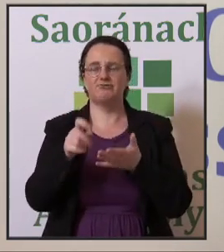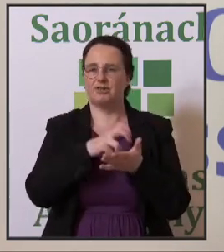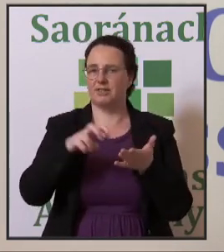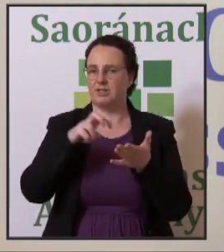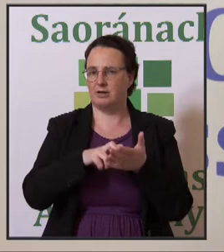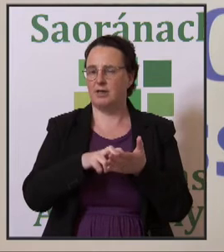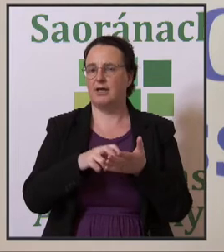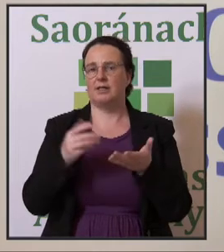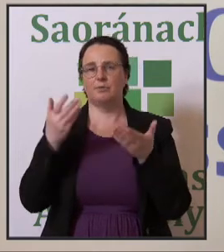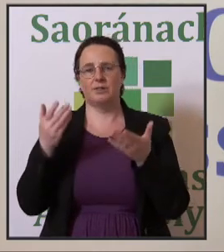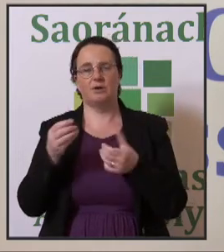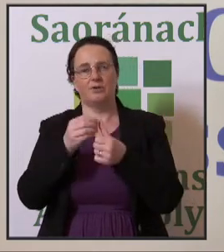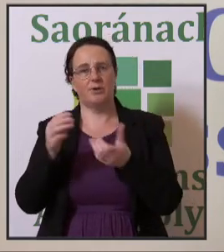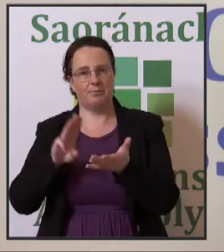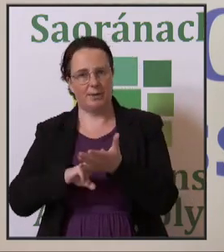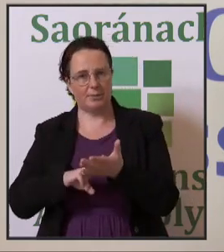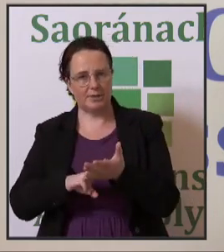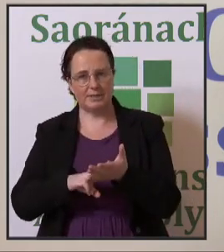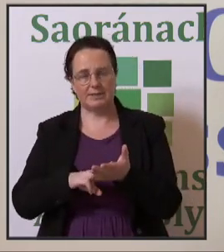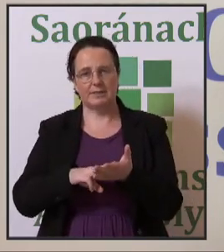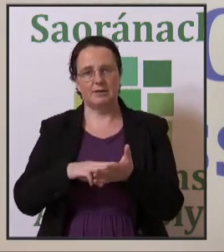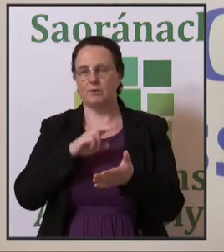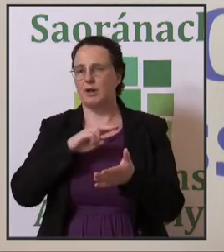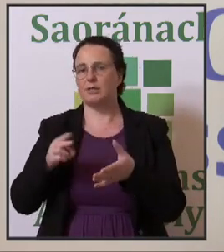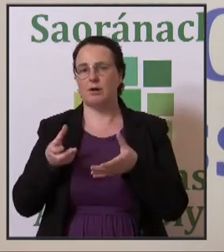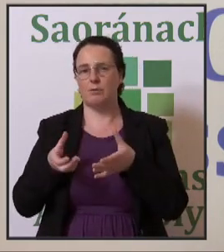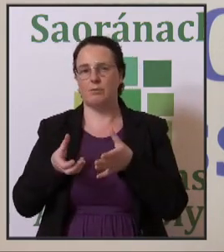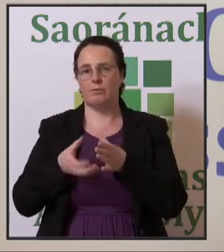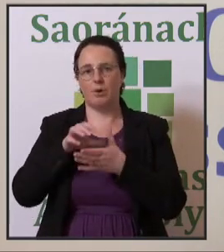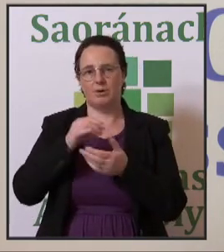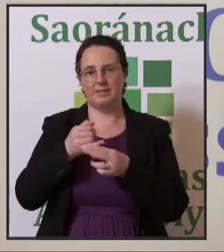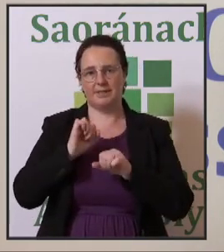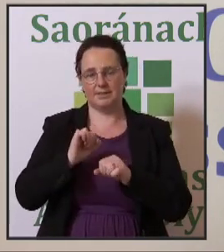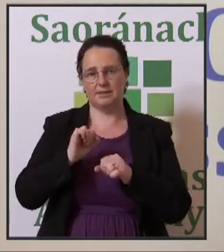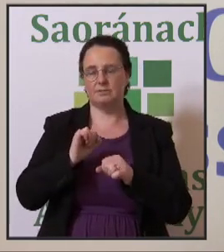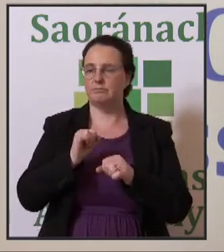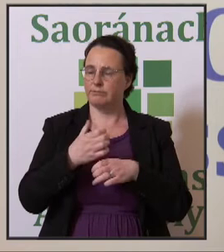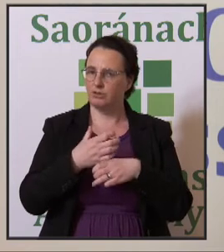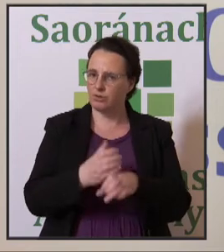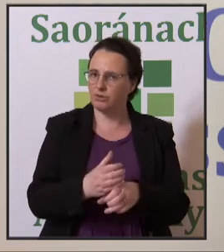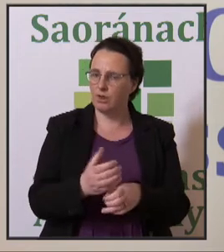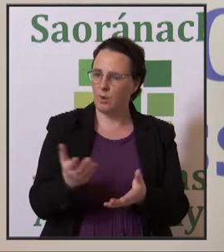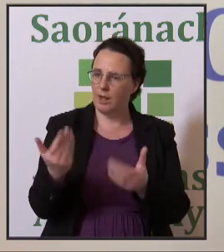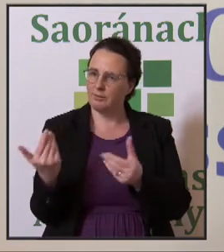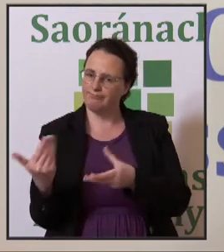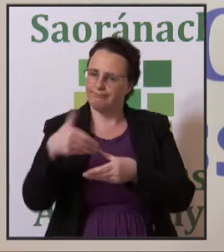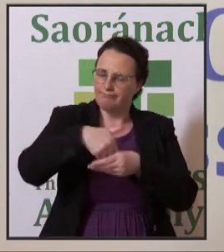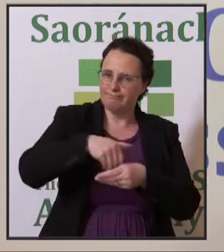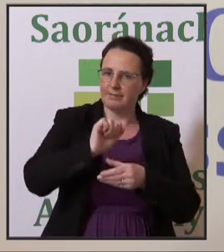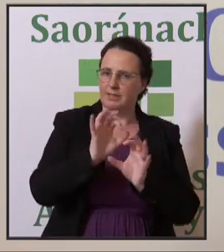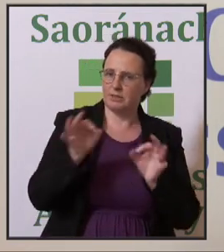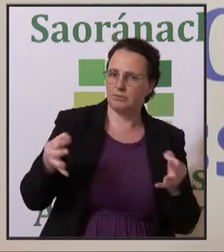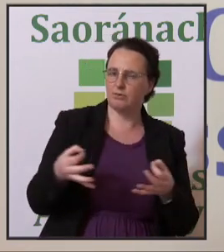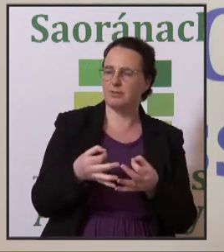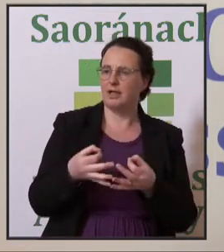and the presence of a number of members who were not born in this country will add a welcome diversity to the group, bringing, as they do, a